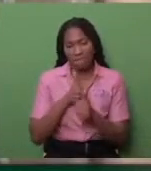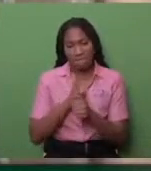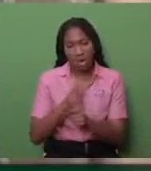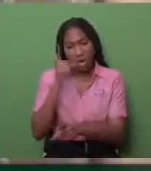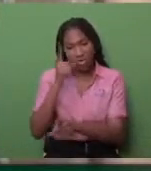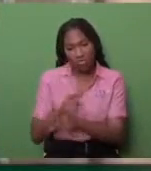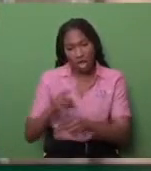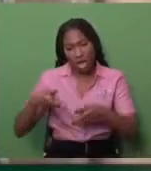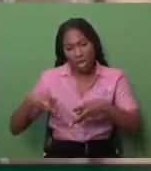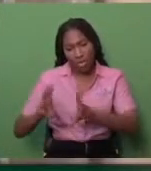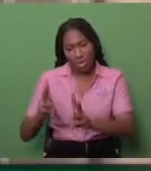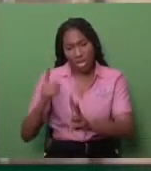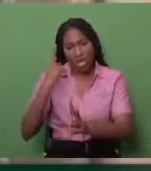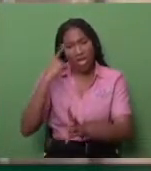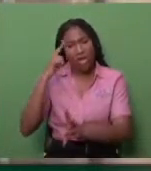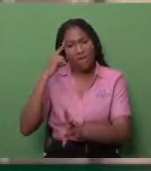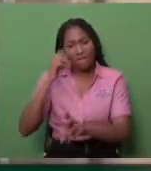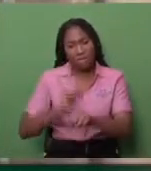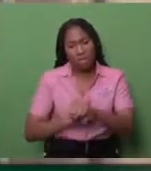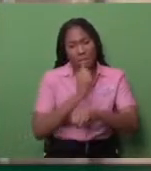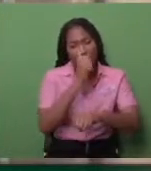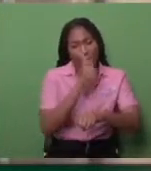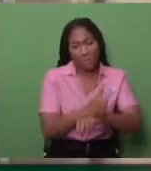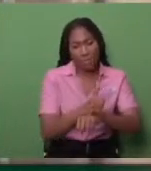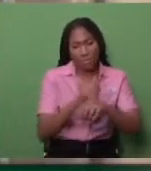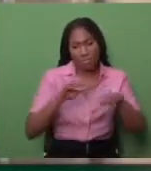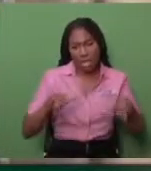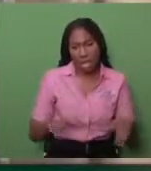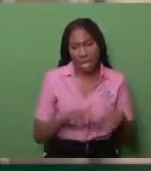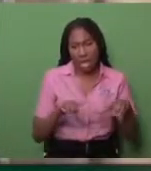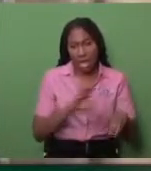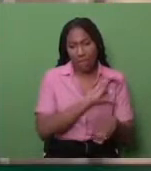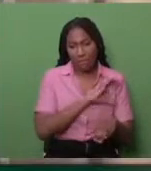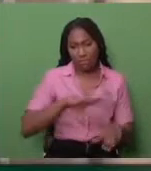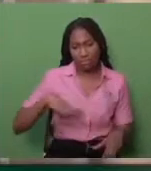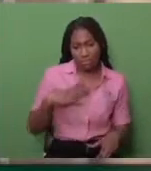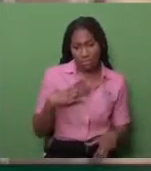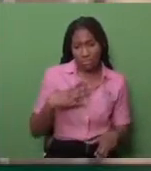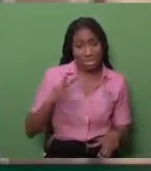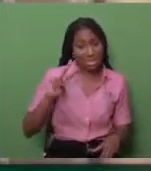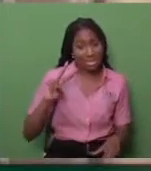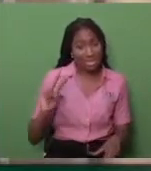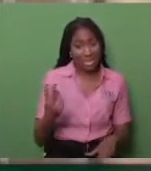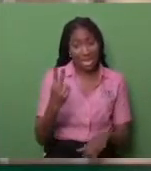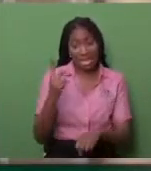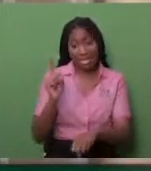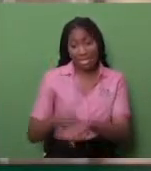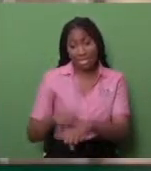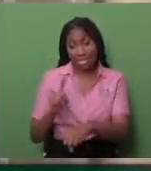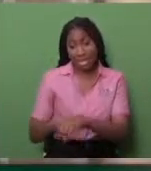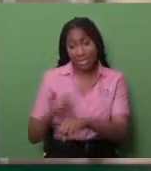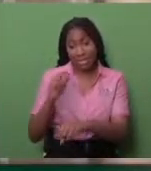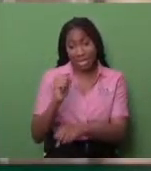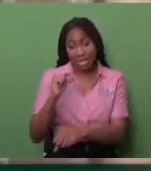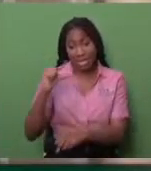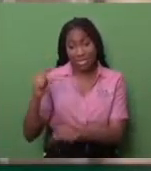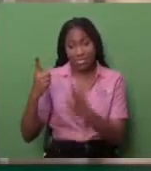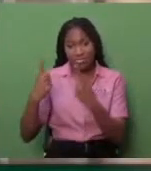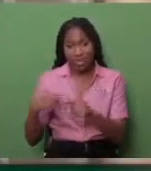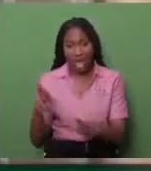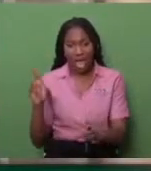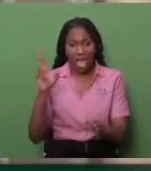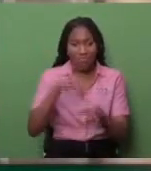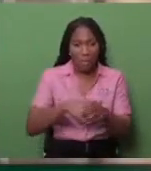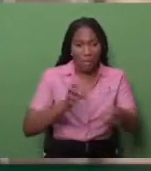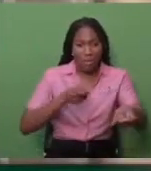of the acting commissioners. This is the second time that this AG has attempted to interfere with the process of selecting and